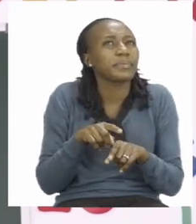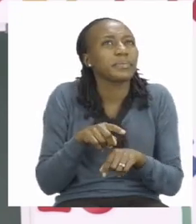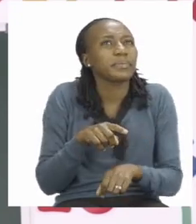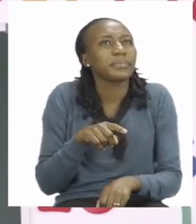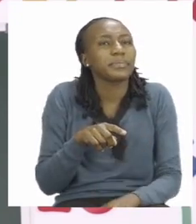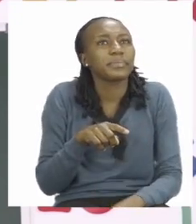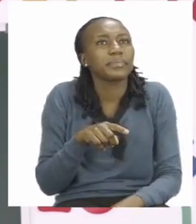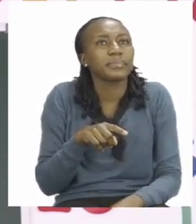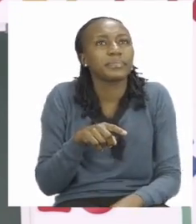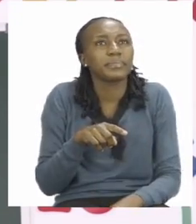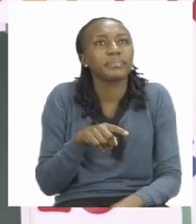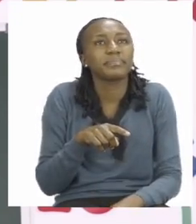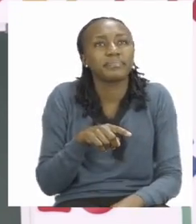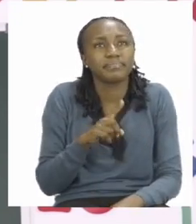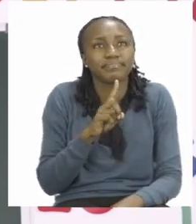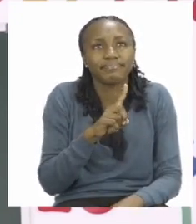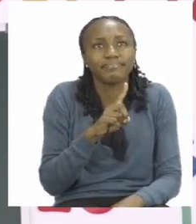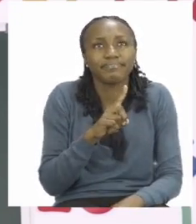1,